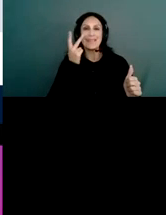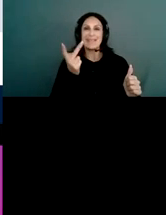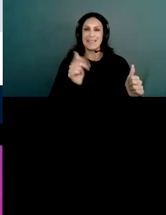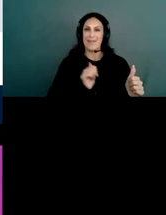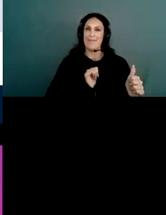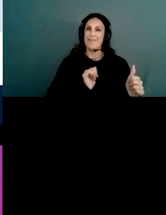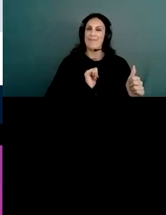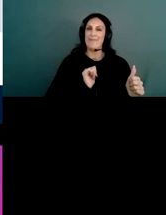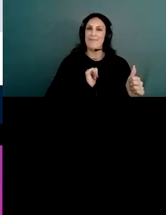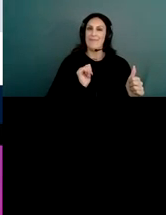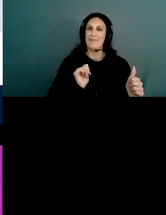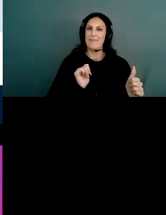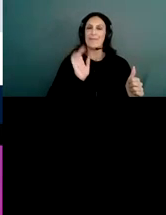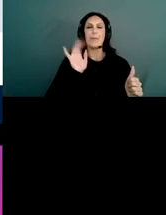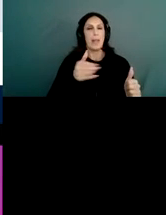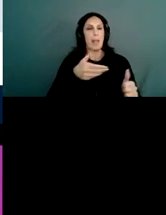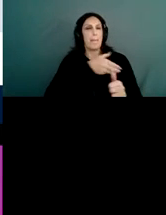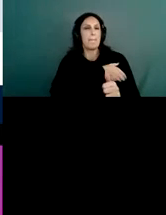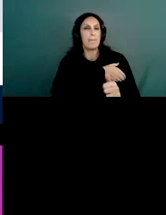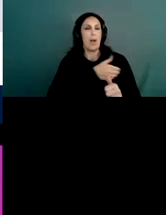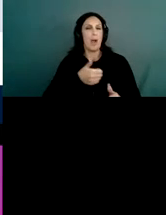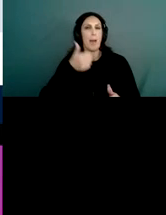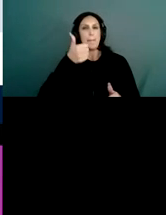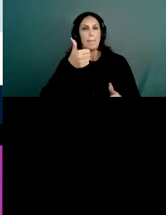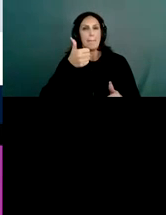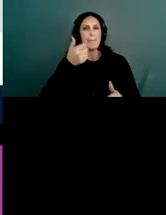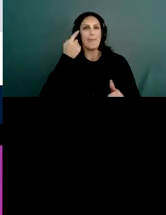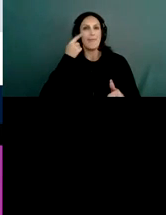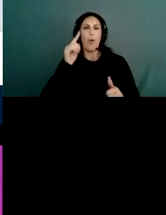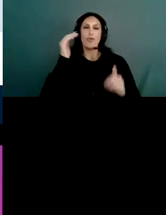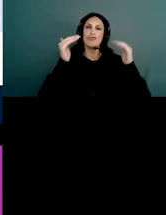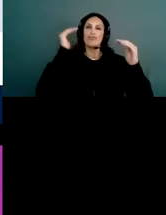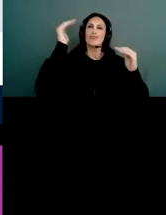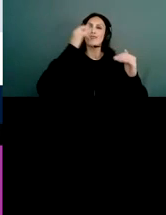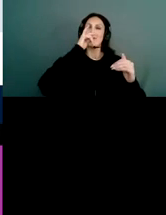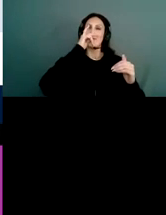PowerUp Literacy, where students take control of their learning.